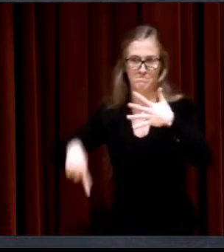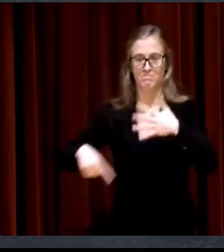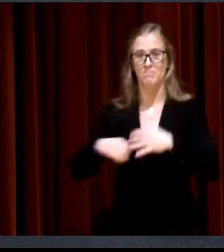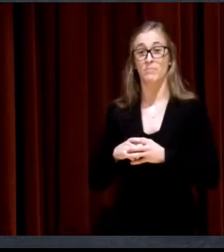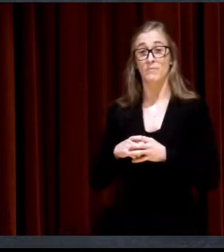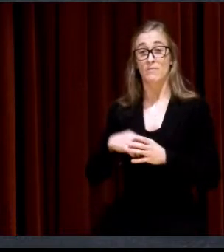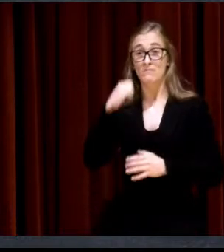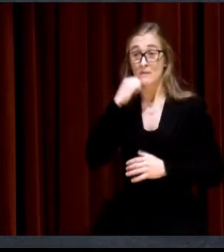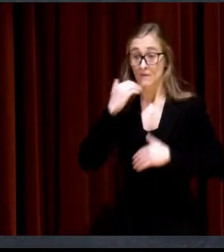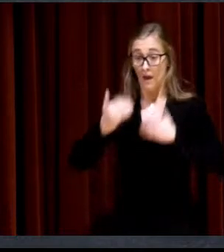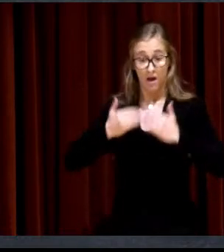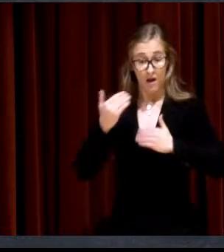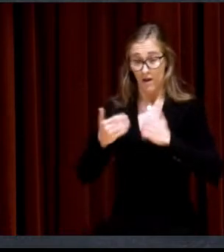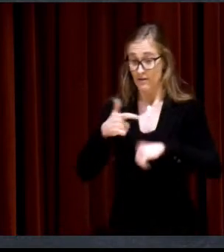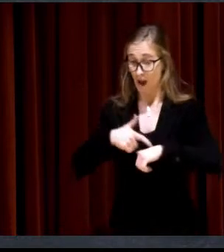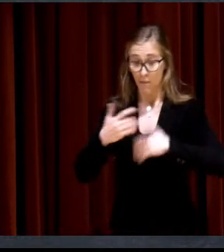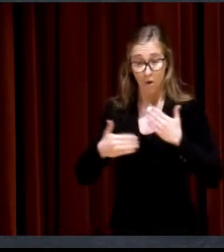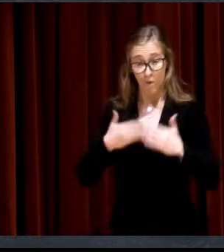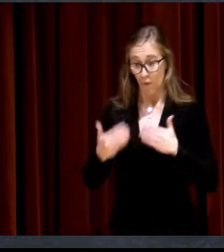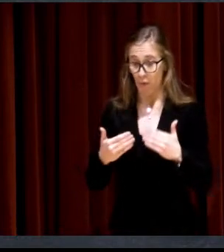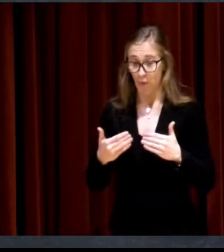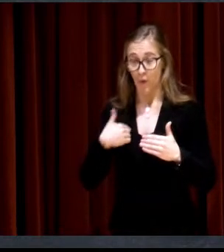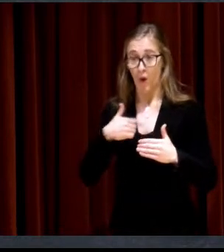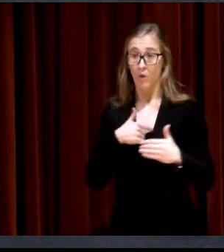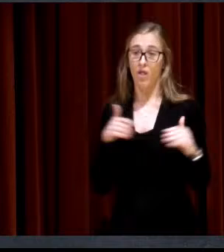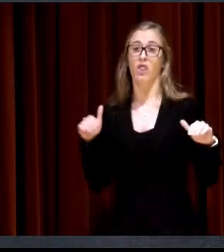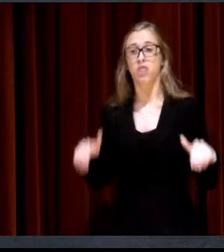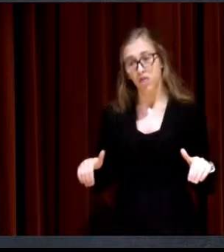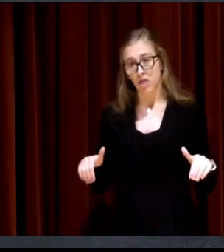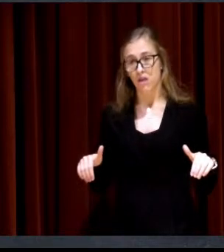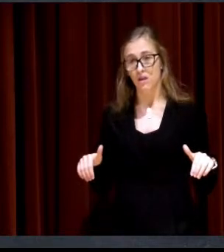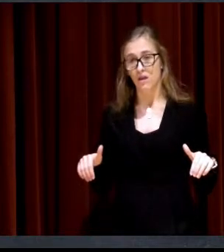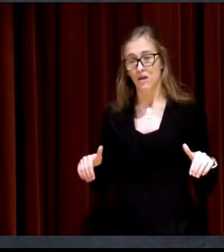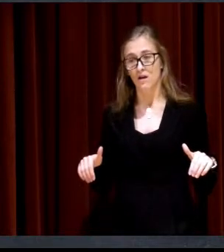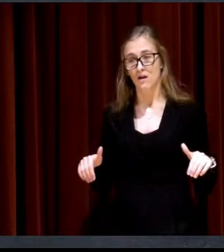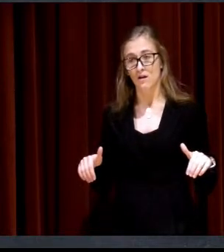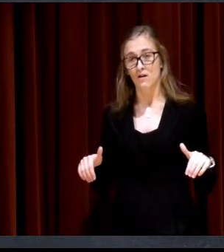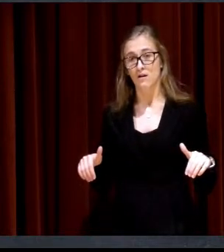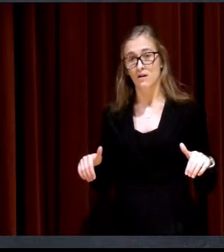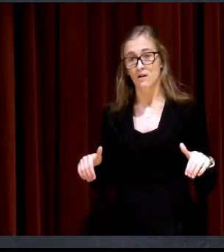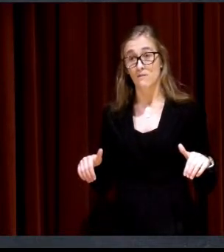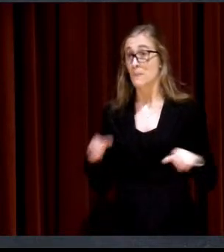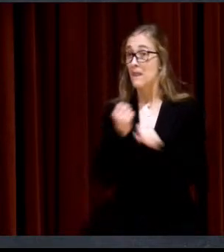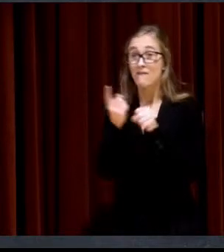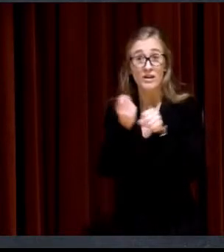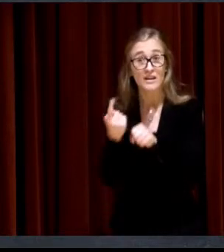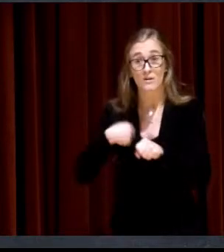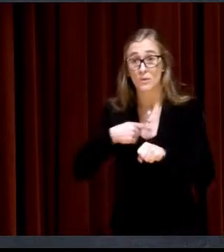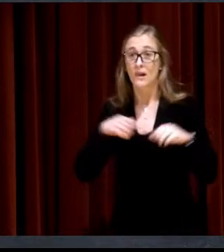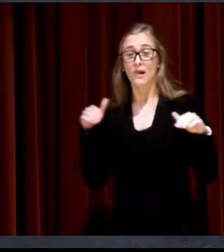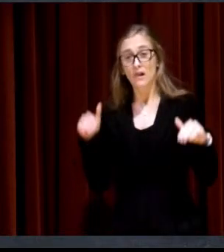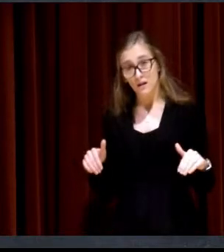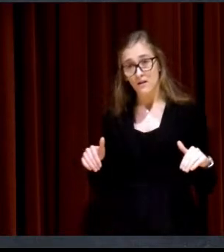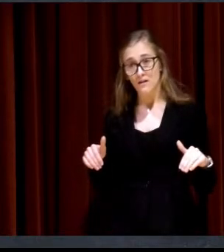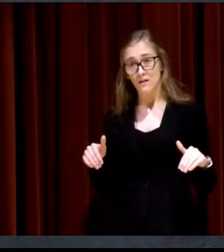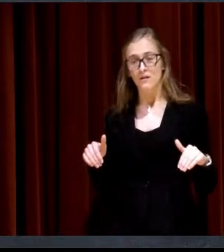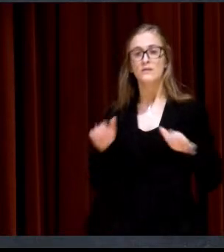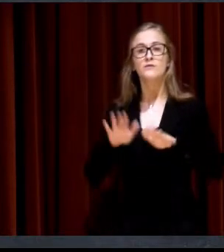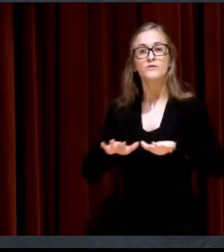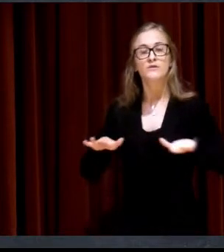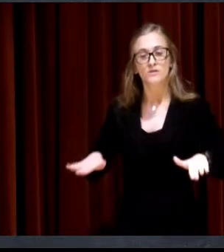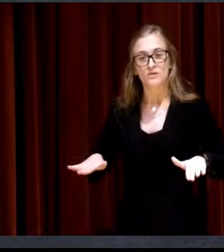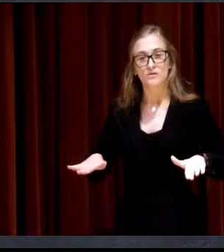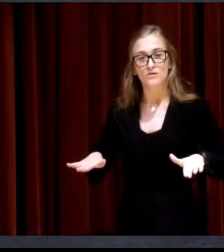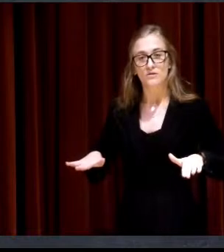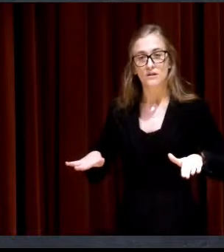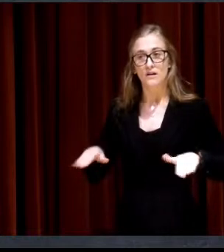goes by and we don't do something, or every year that goes by, the children that were